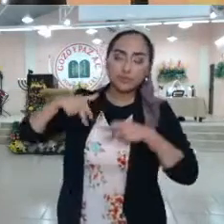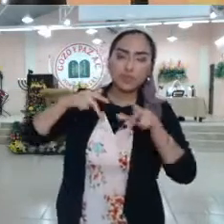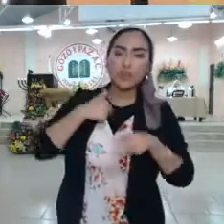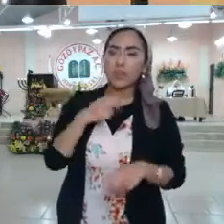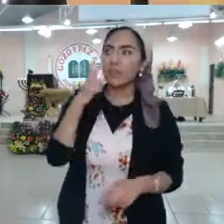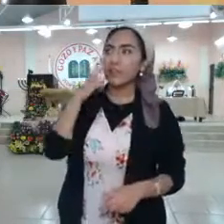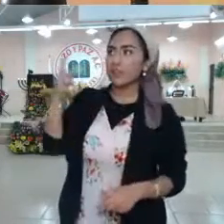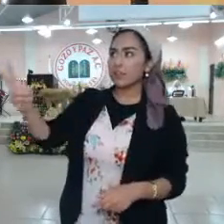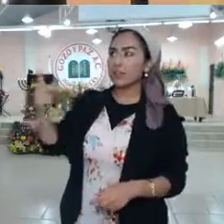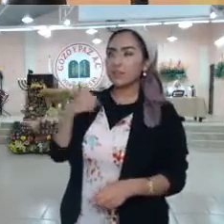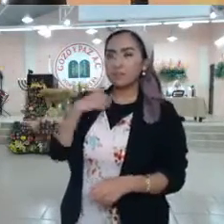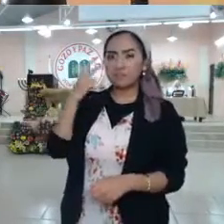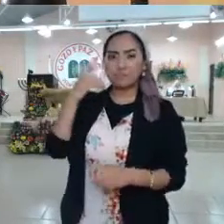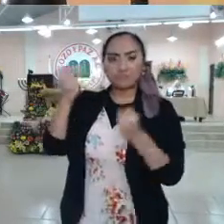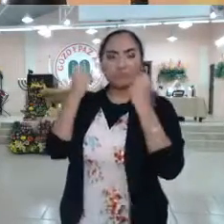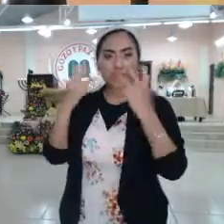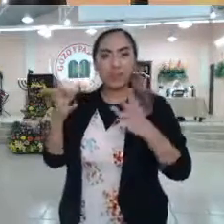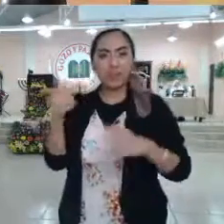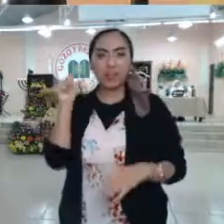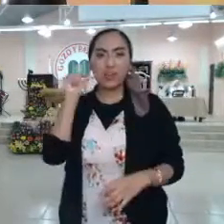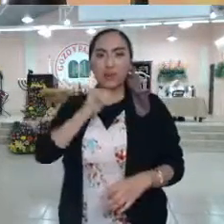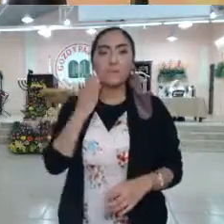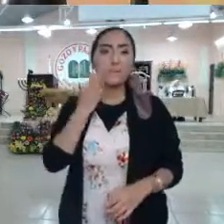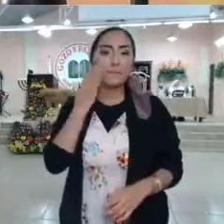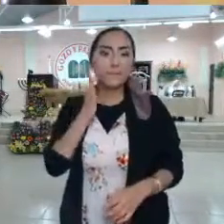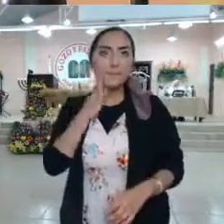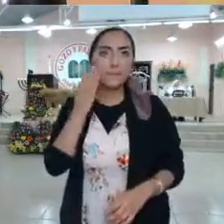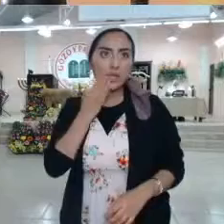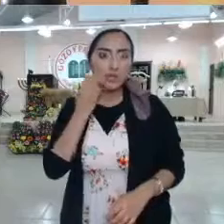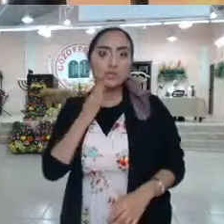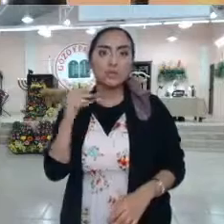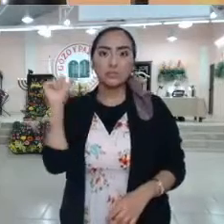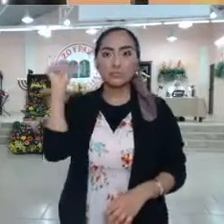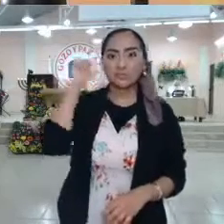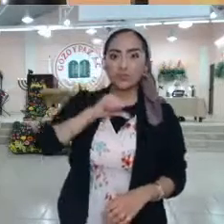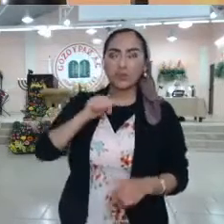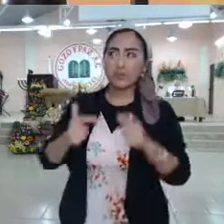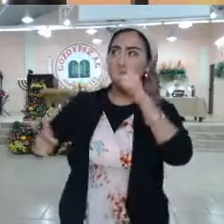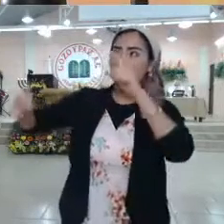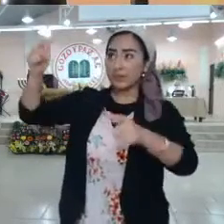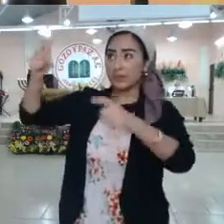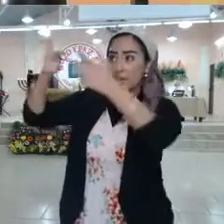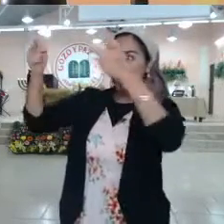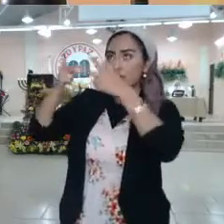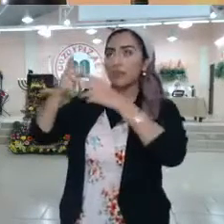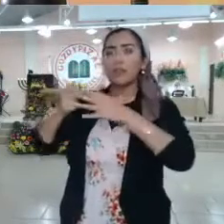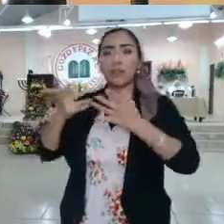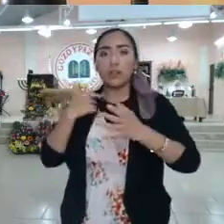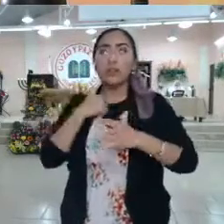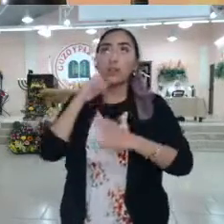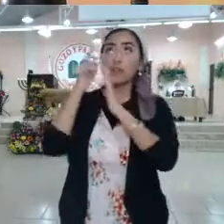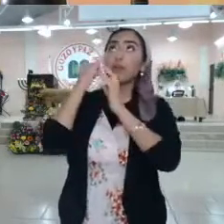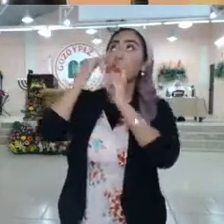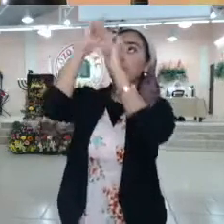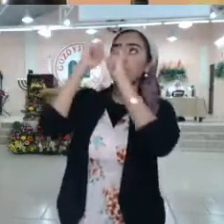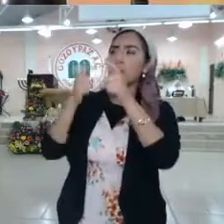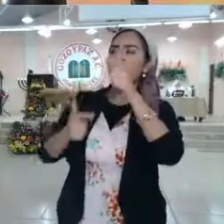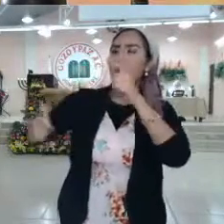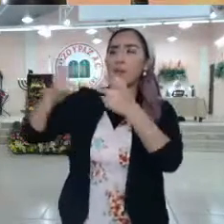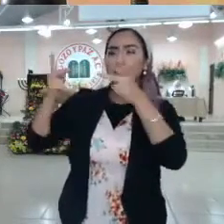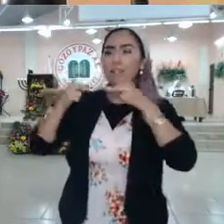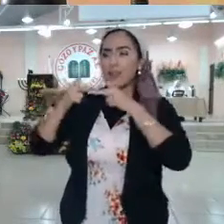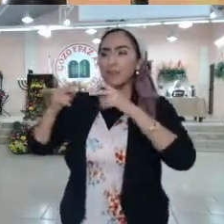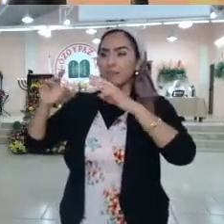center to downtown of the city, and I saw like big places where they store beers, and I said, if you gave me